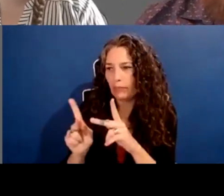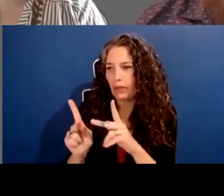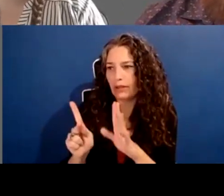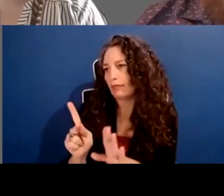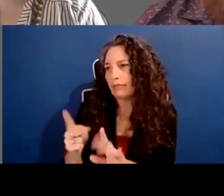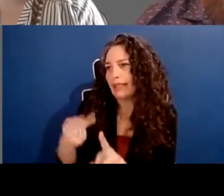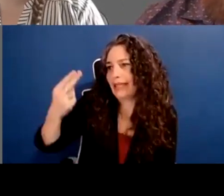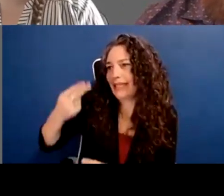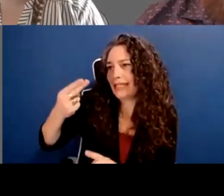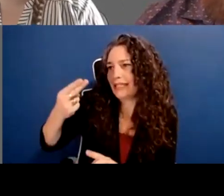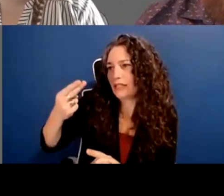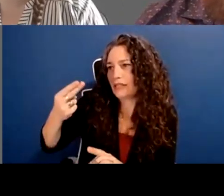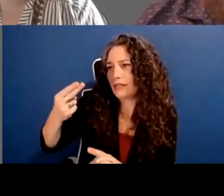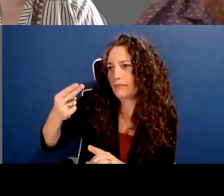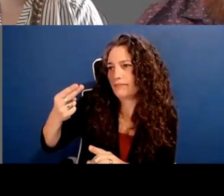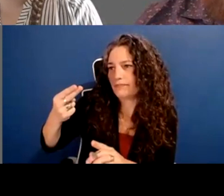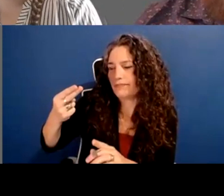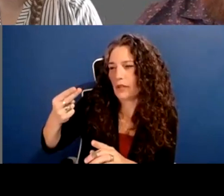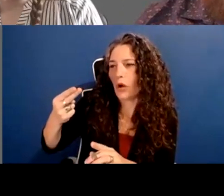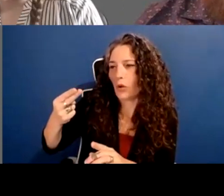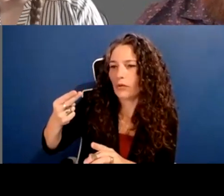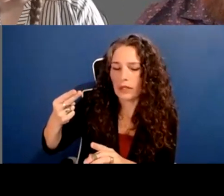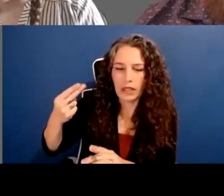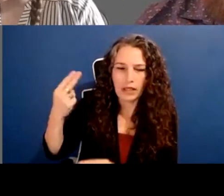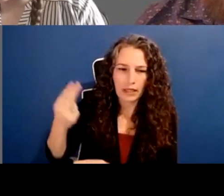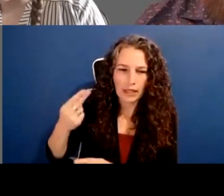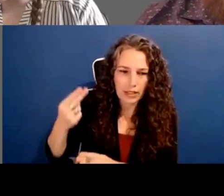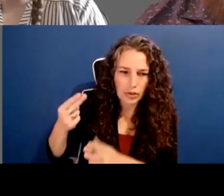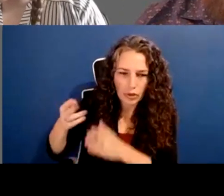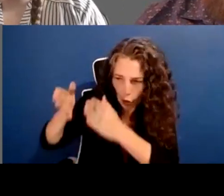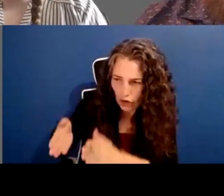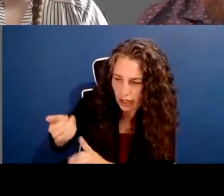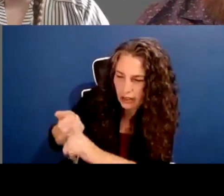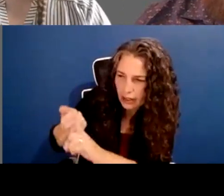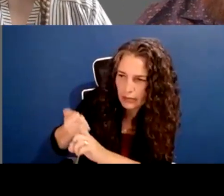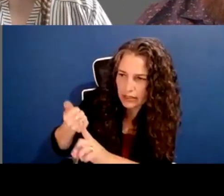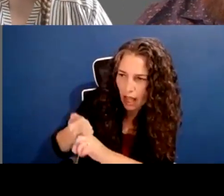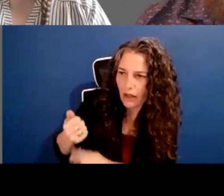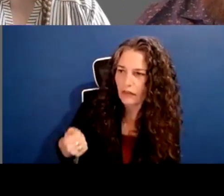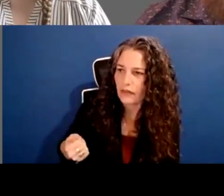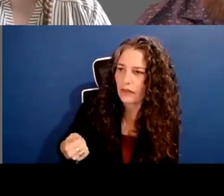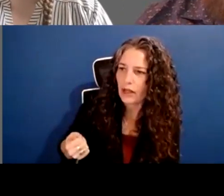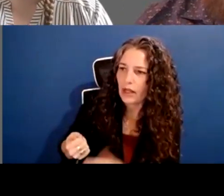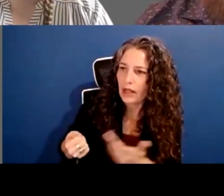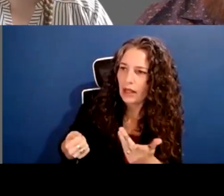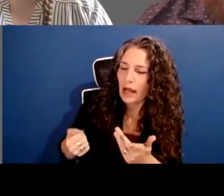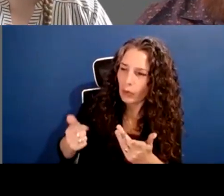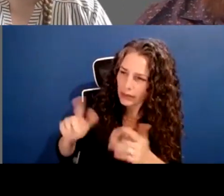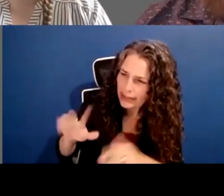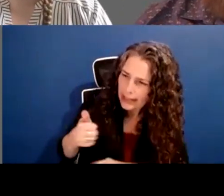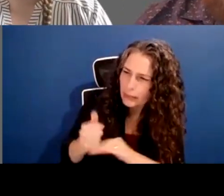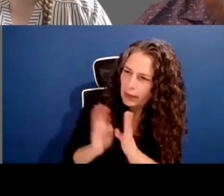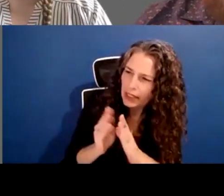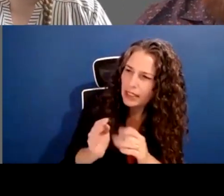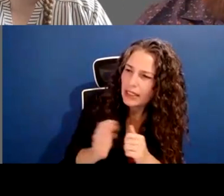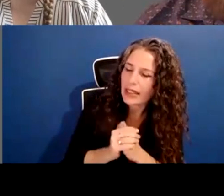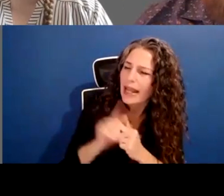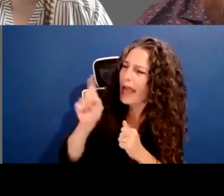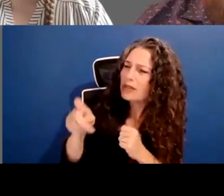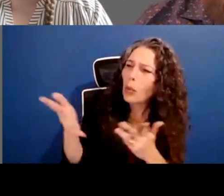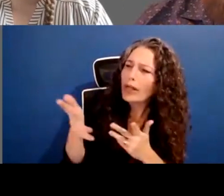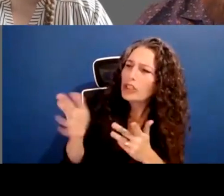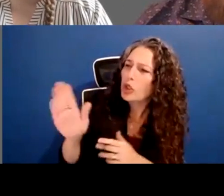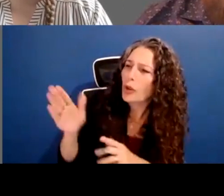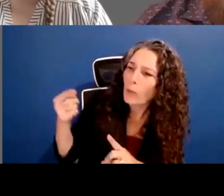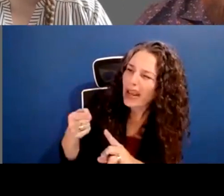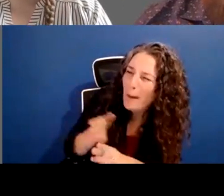one of the main things I learned to ask them is, what is the main point you want to communicate in this episode? And